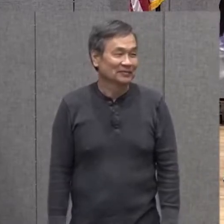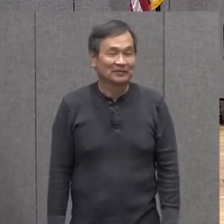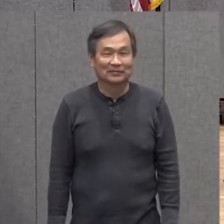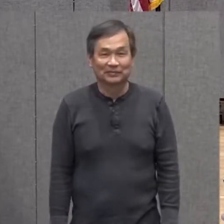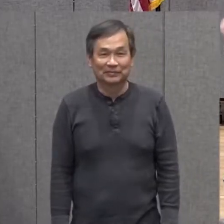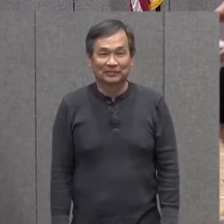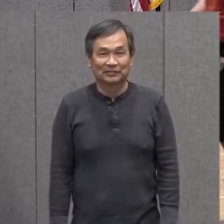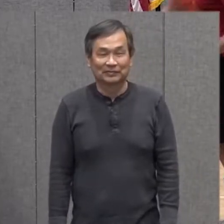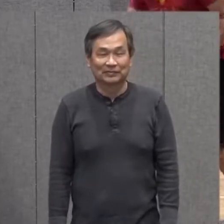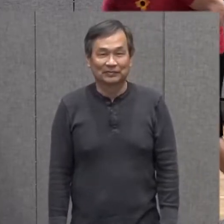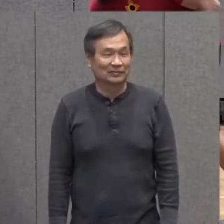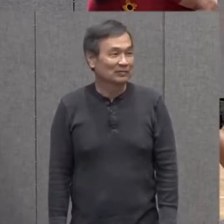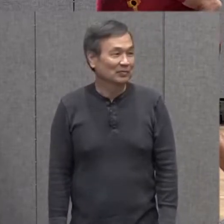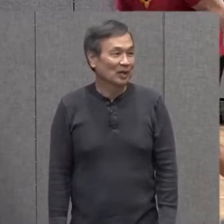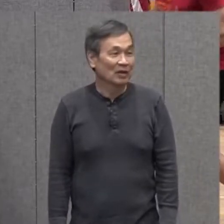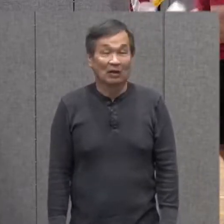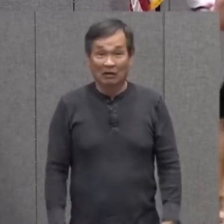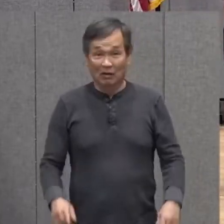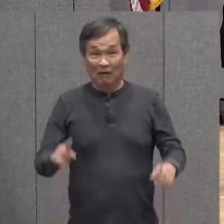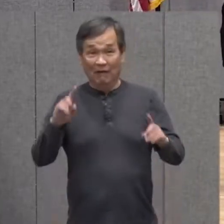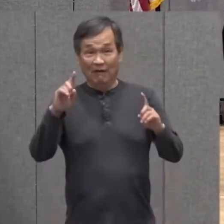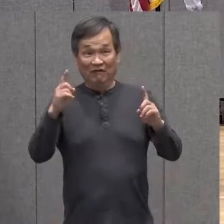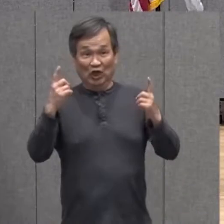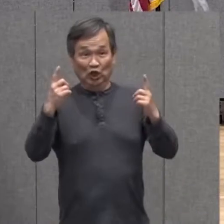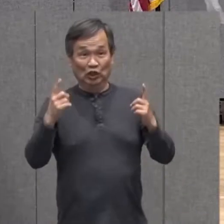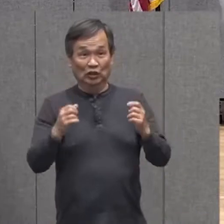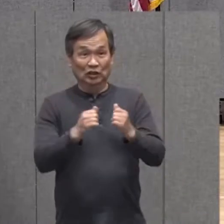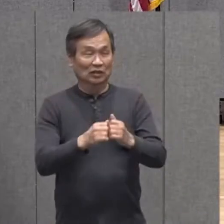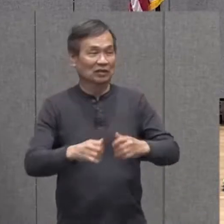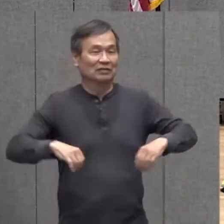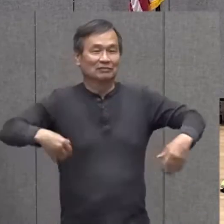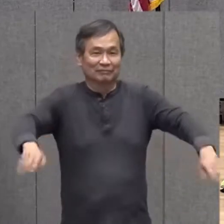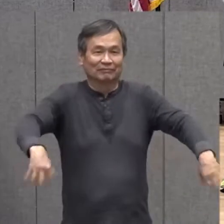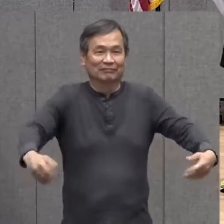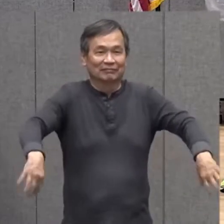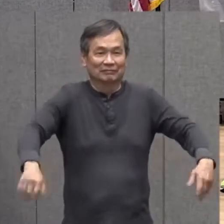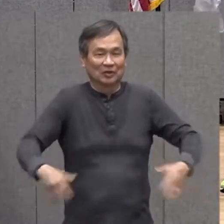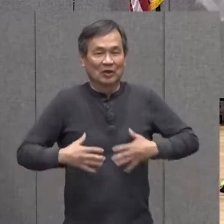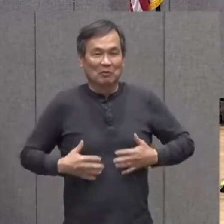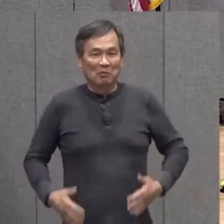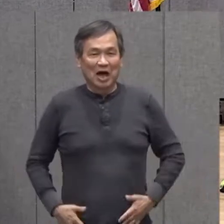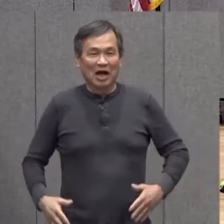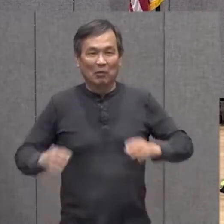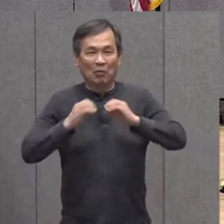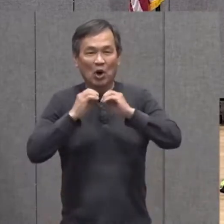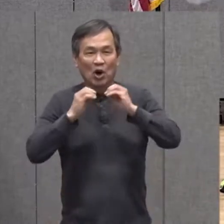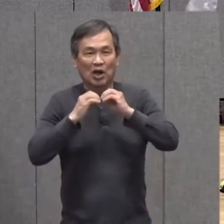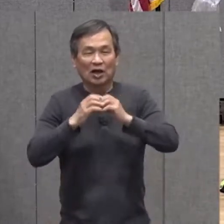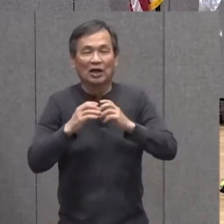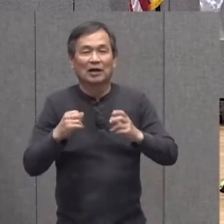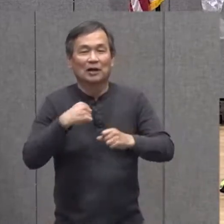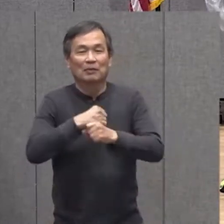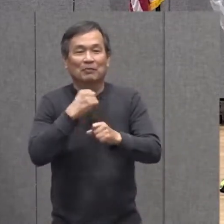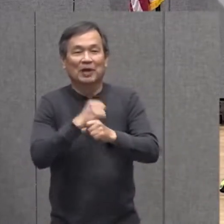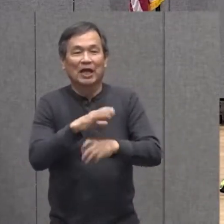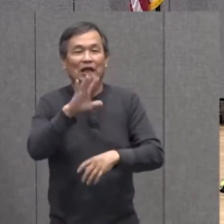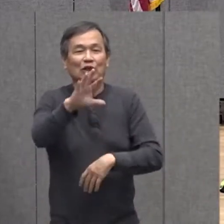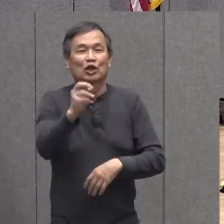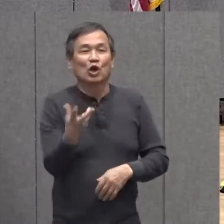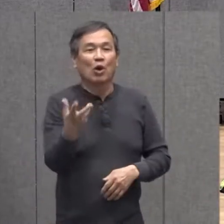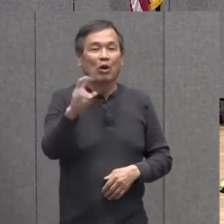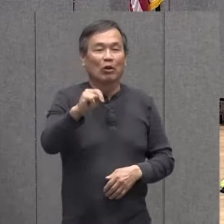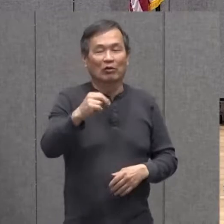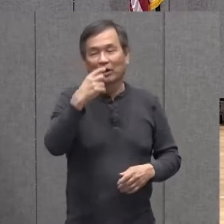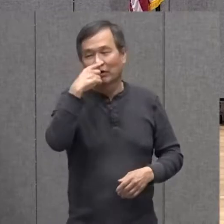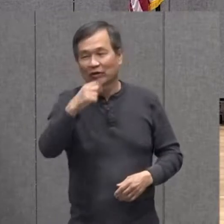hacer. First thing I want you to do with these two, we're going to loosen up a little bit. We're going to move our bodies a little bit more. I want you to create your own pattern. I don't